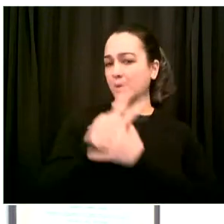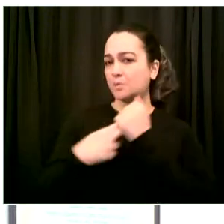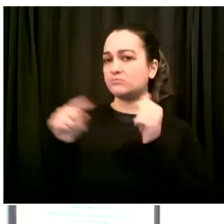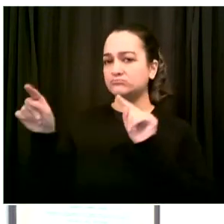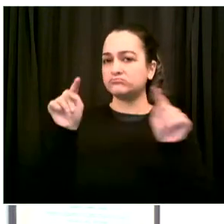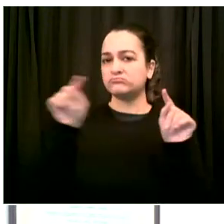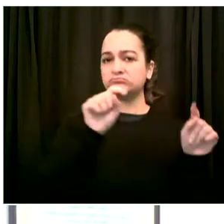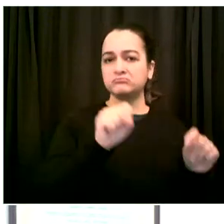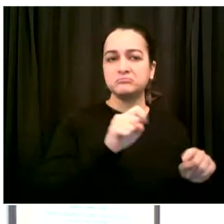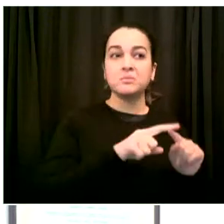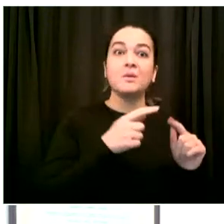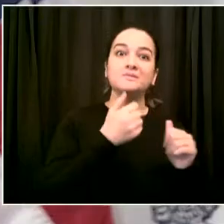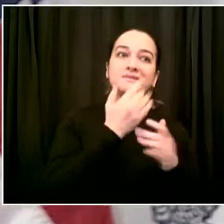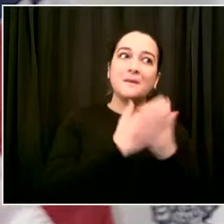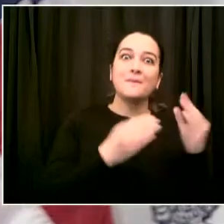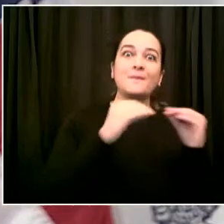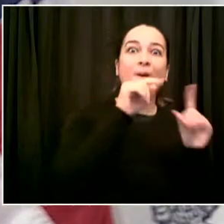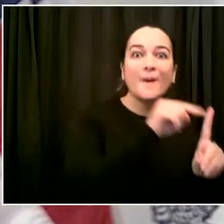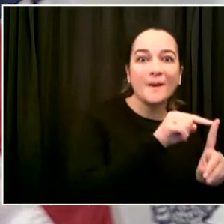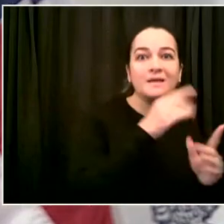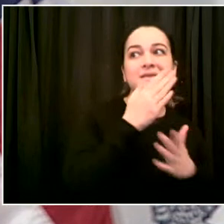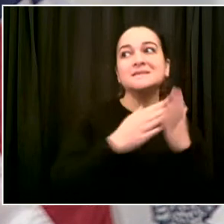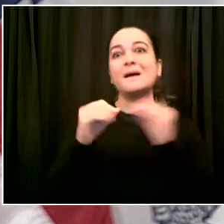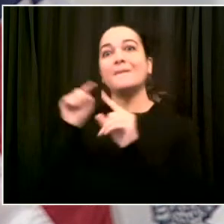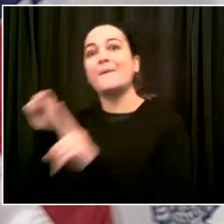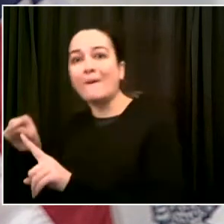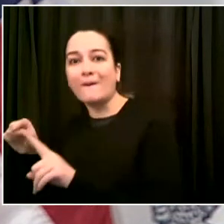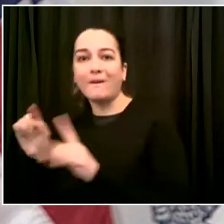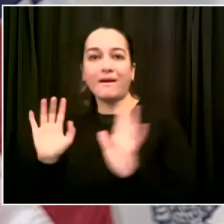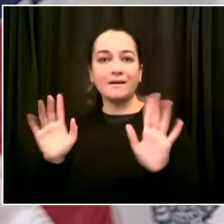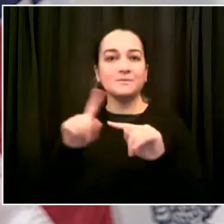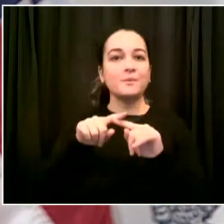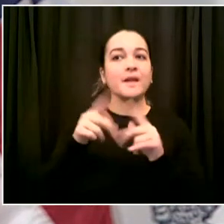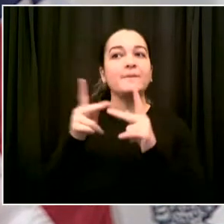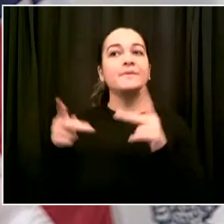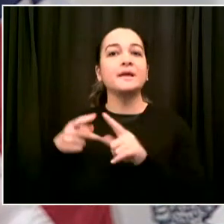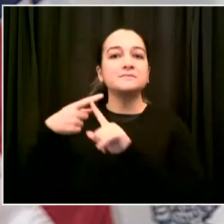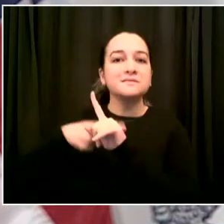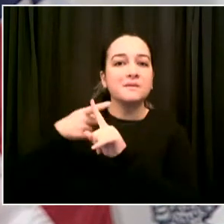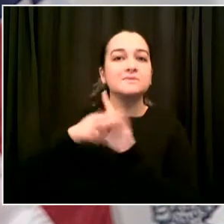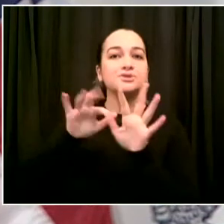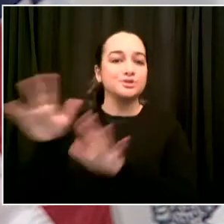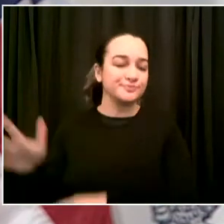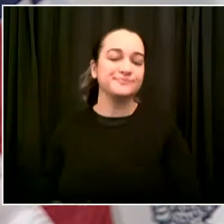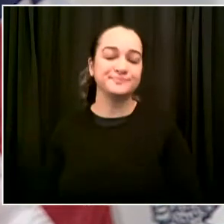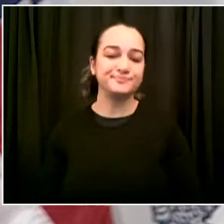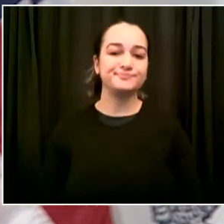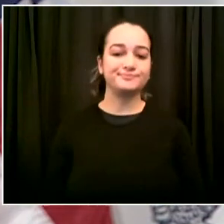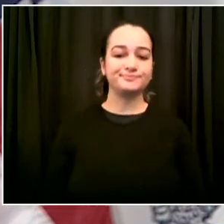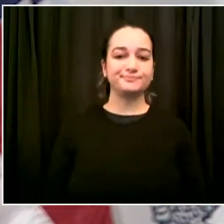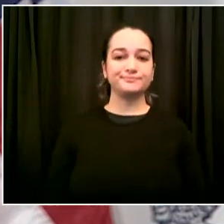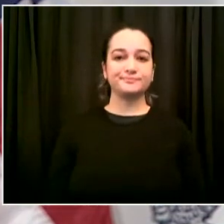and administered. Thank you. Go ahead. Last question today goes to Nolan from The Post.